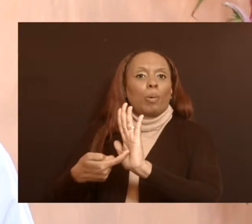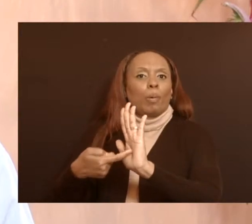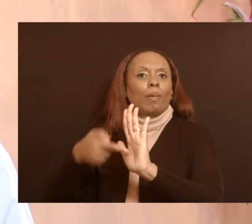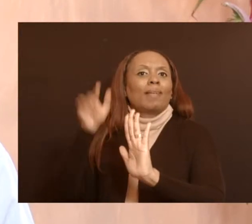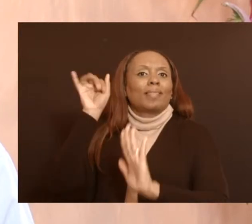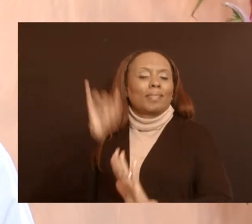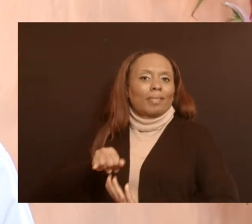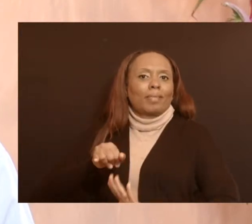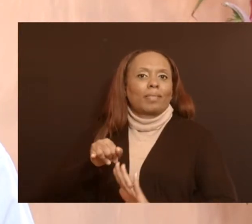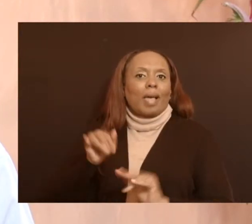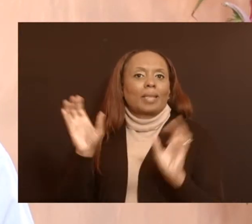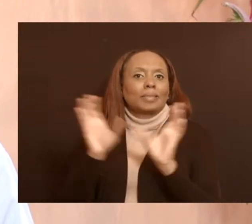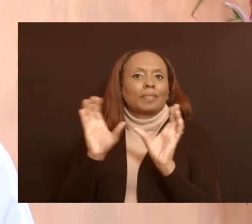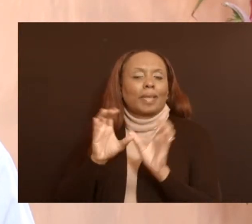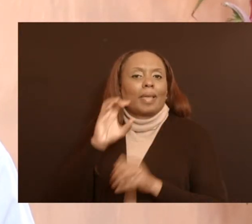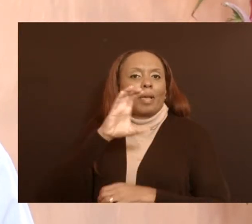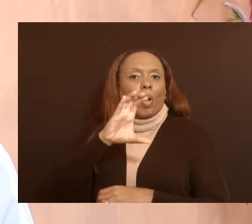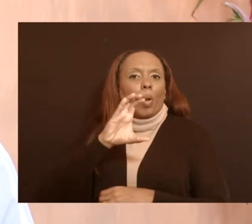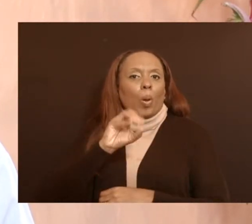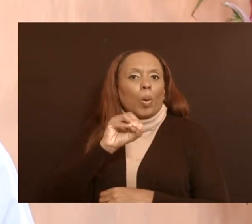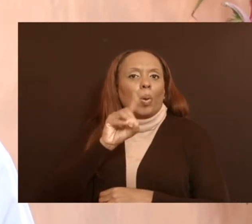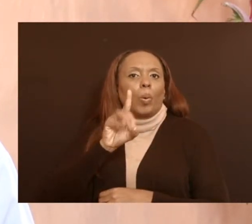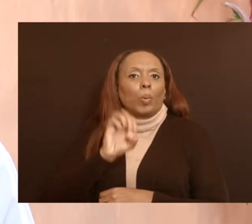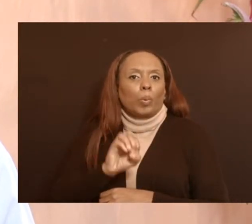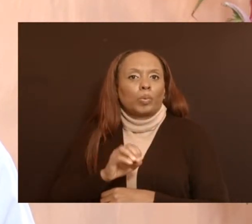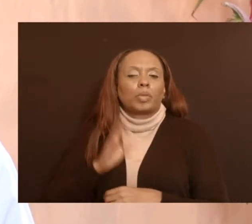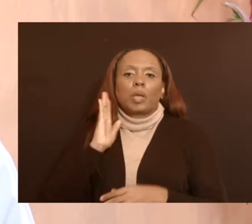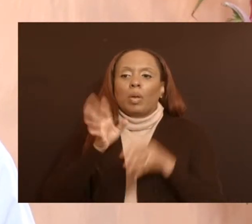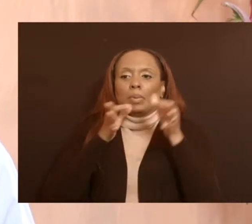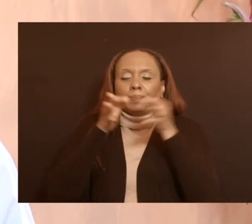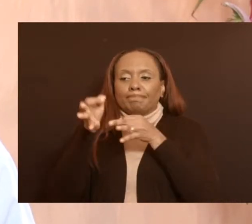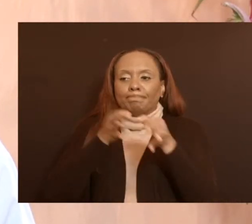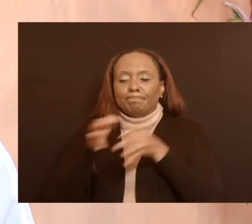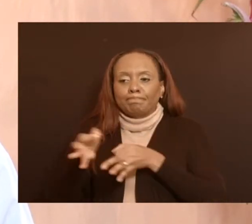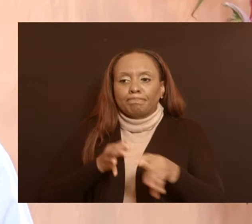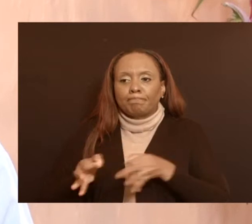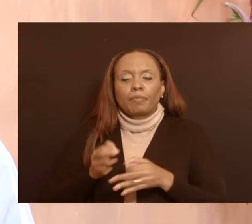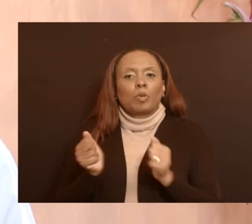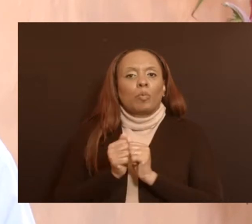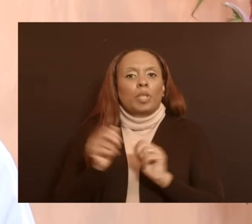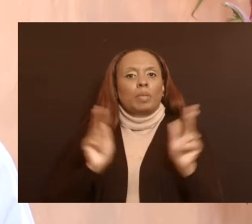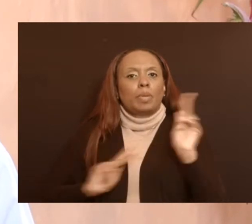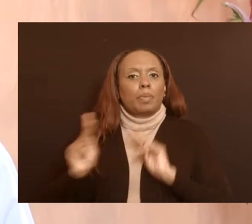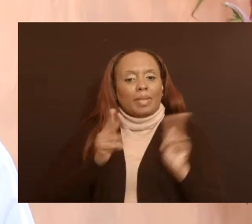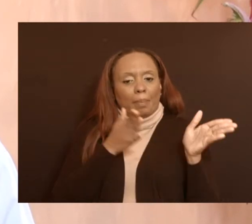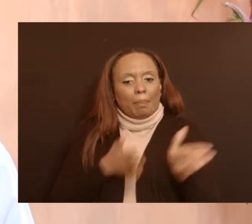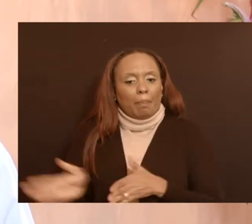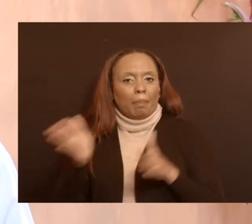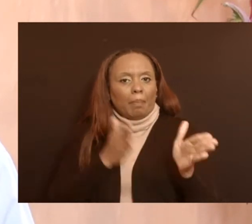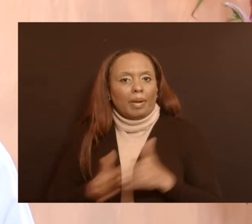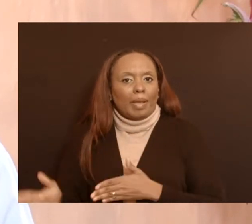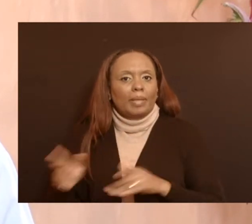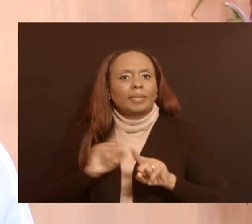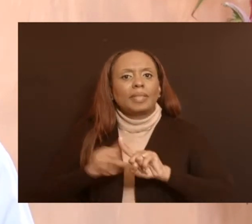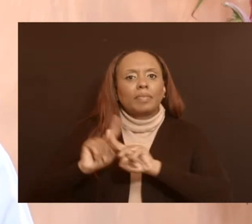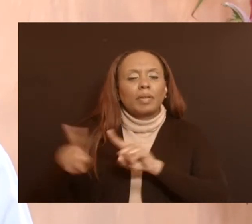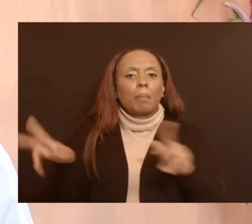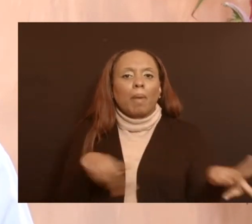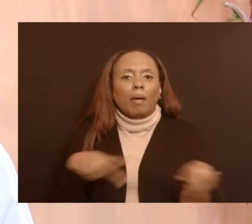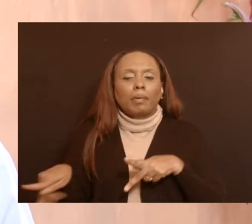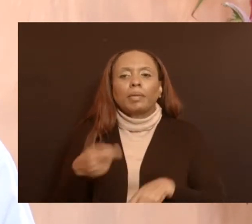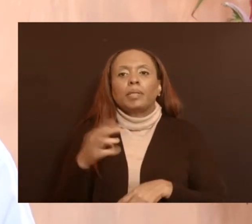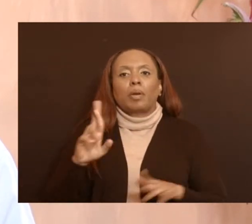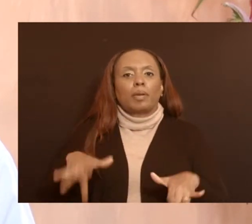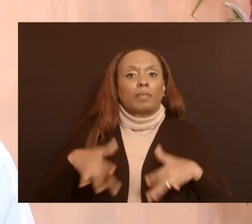on over the next few days to explain exactly how this is going to work. This also allows Barbadians who